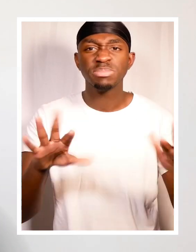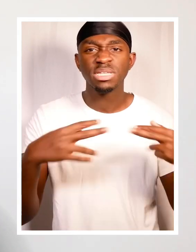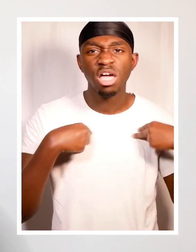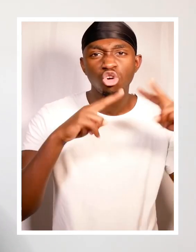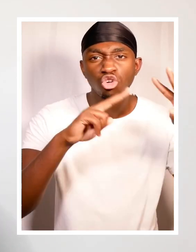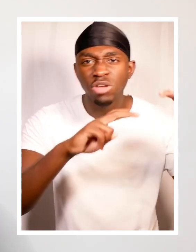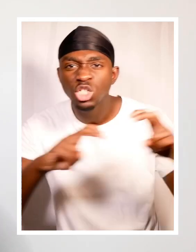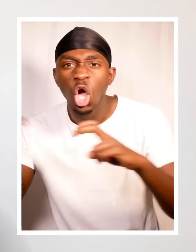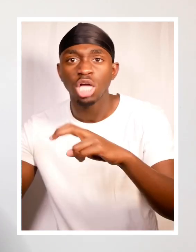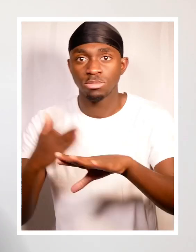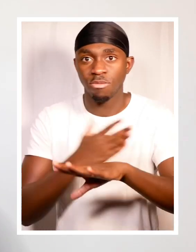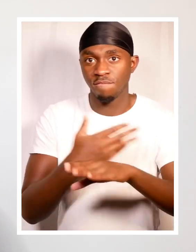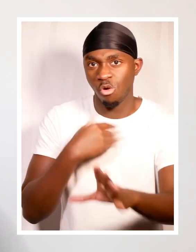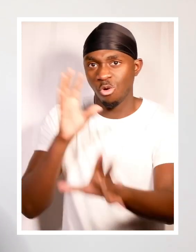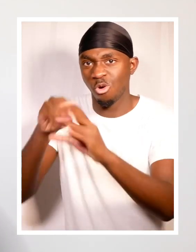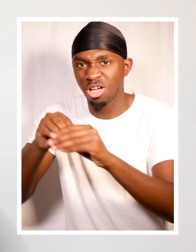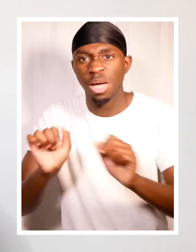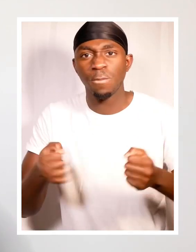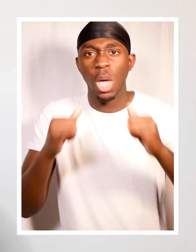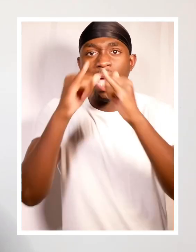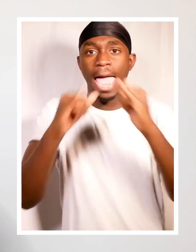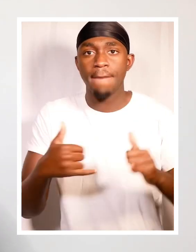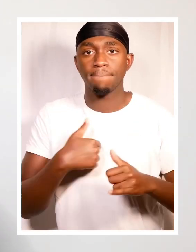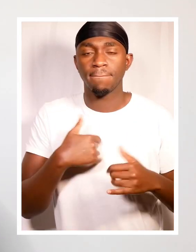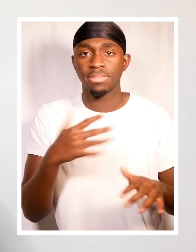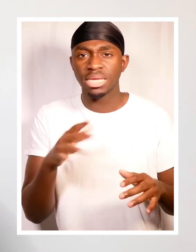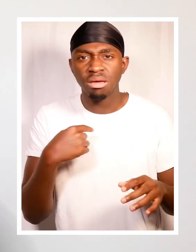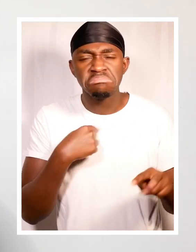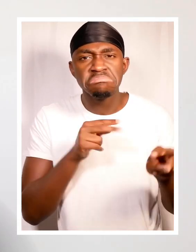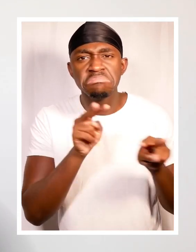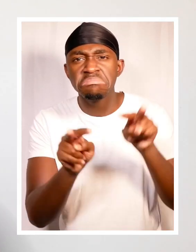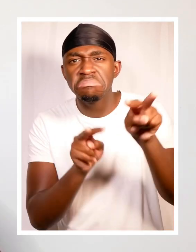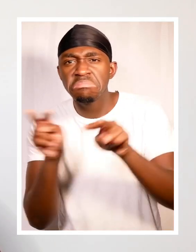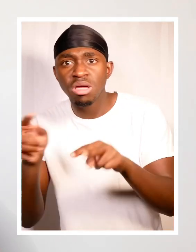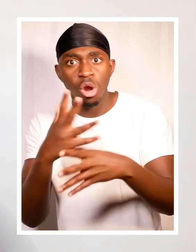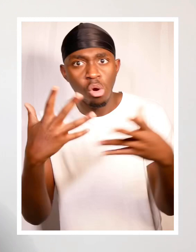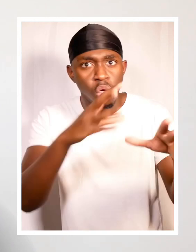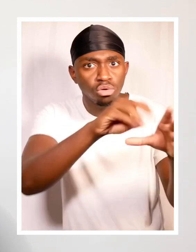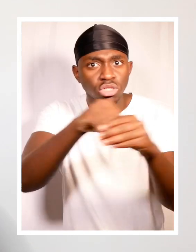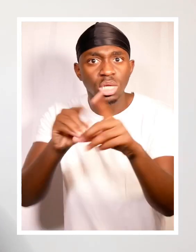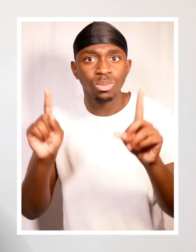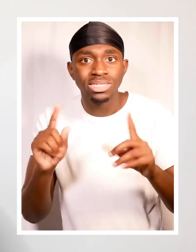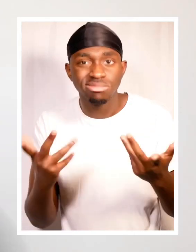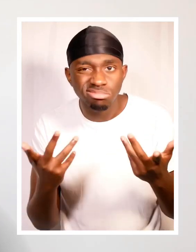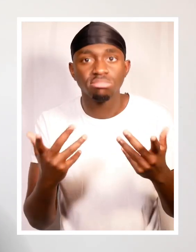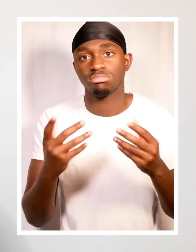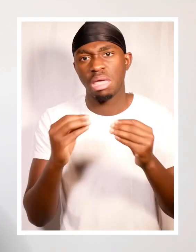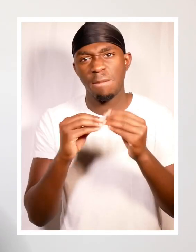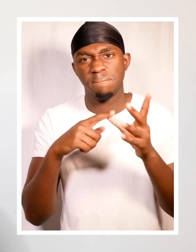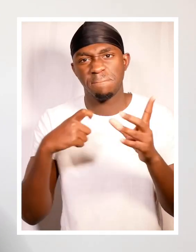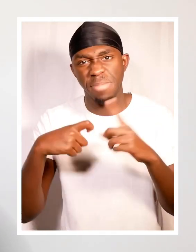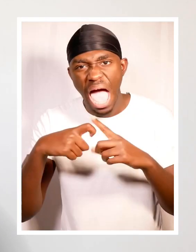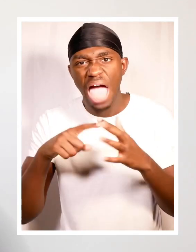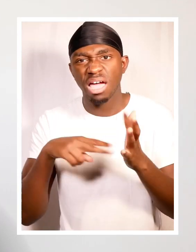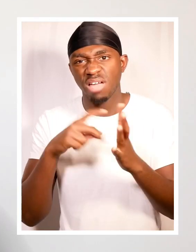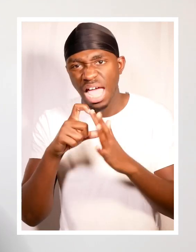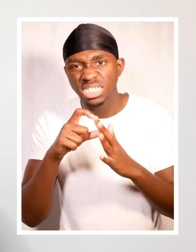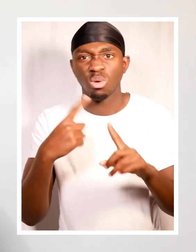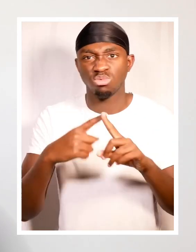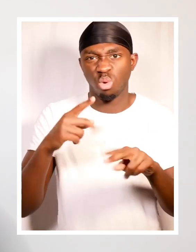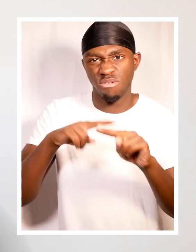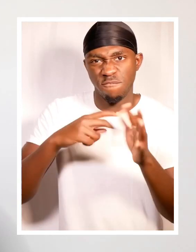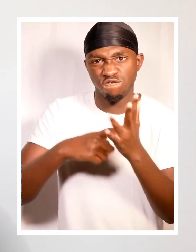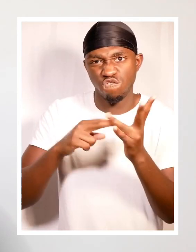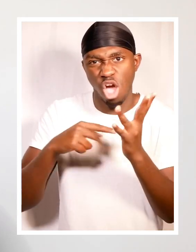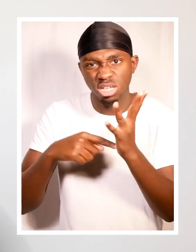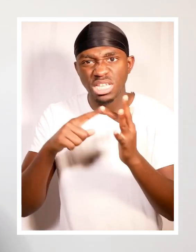front end web development this is just for ux or this is just for cyber security unless they make